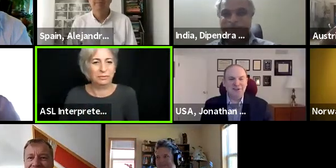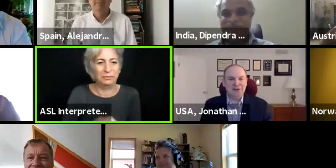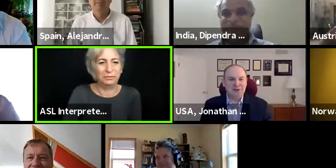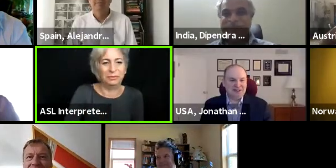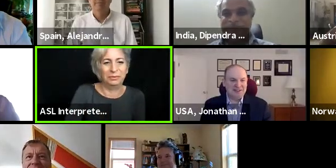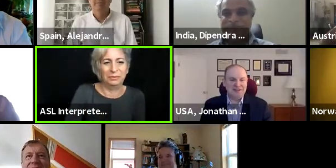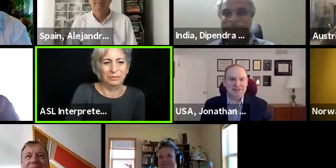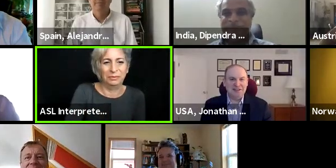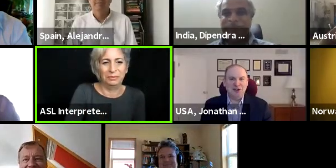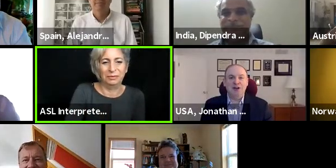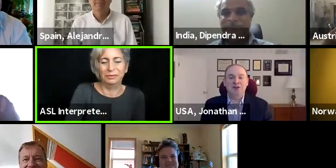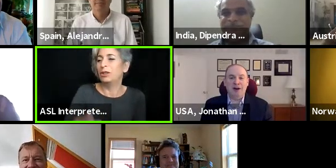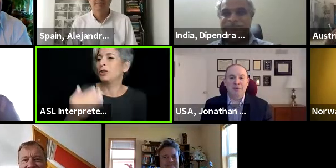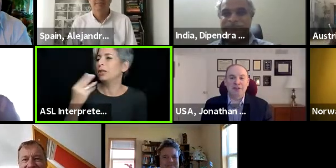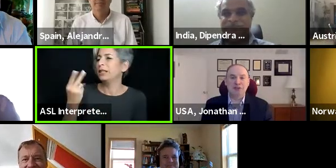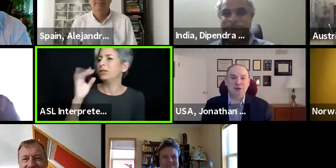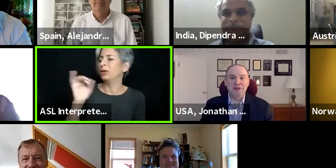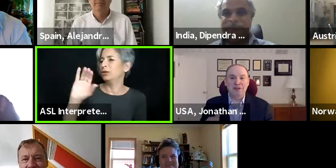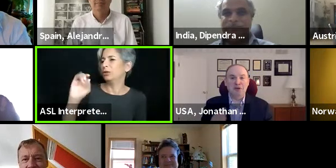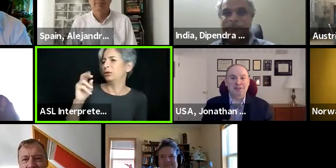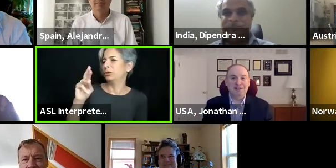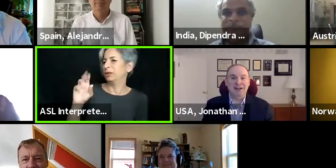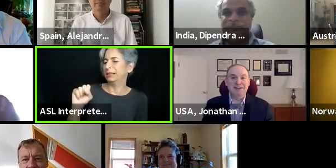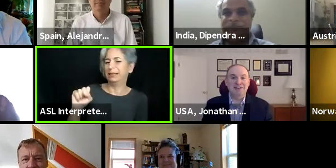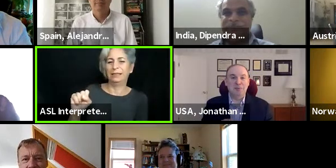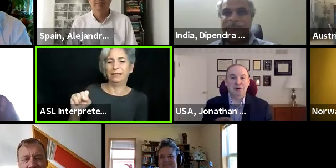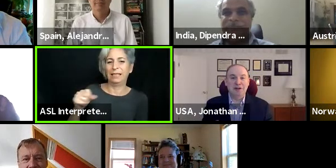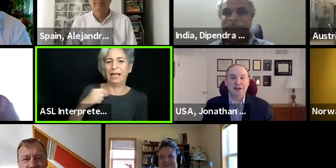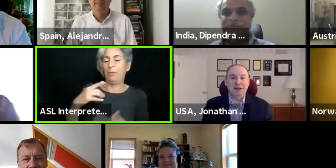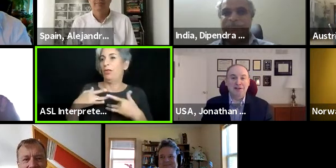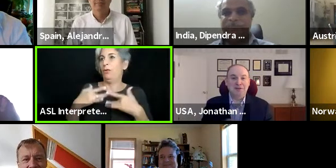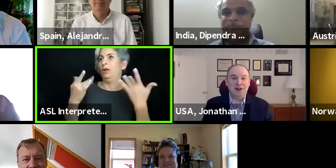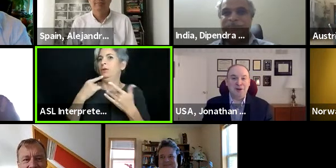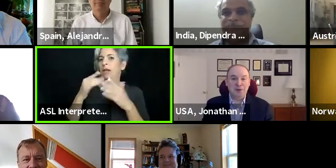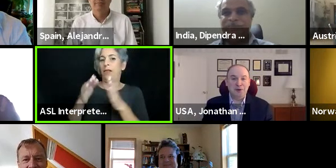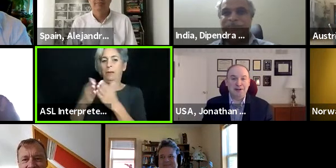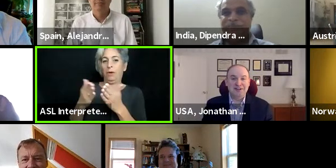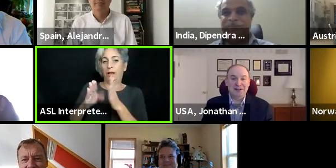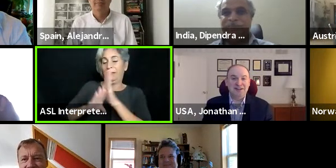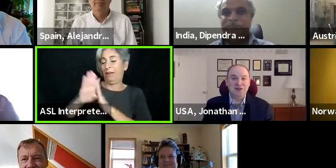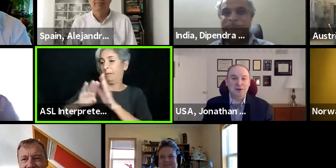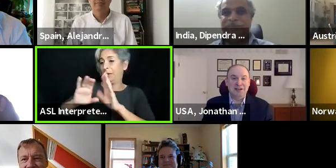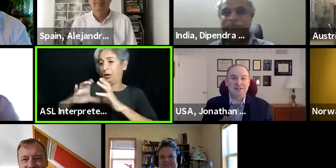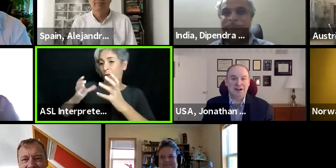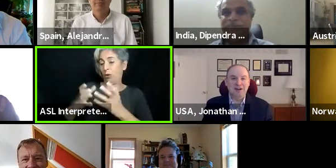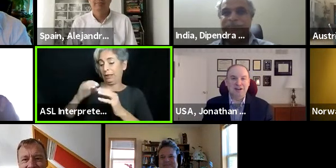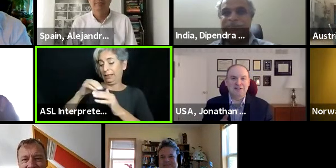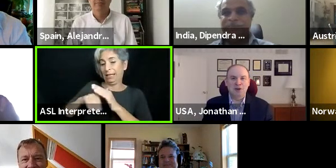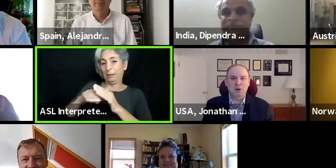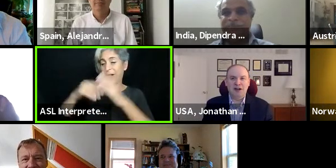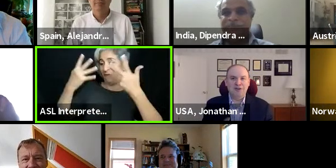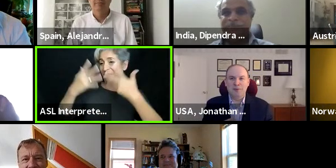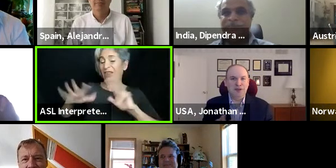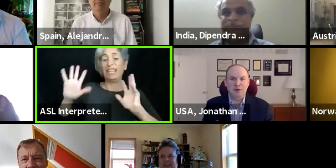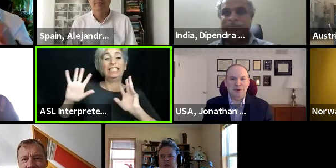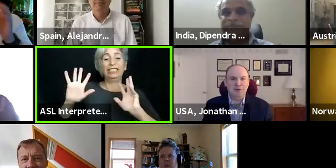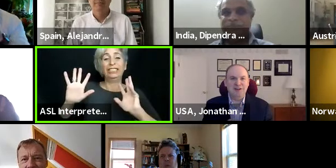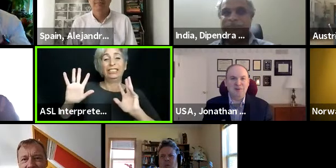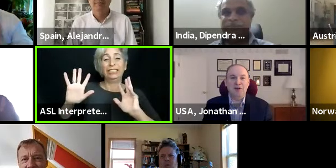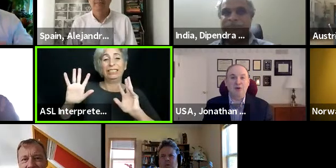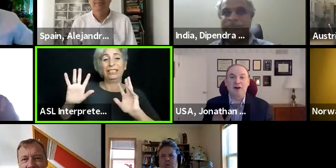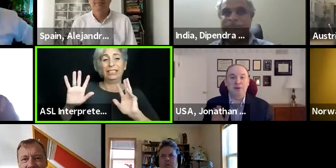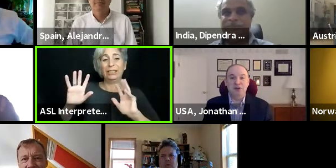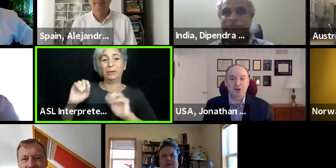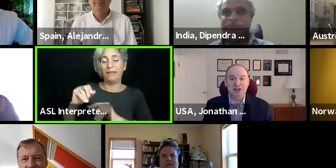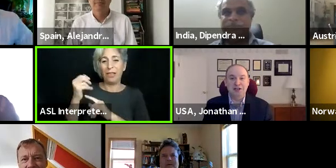Good to see you too, Chris. Also, I'm extremely thrilled to say that the book on developing worlds and accessibility is done, because otherwise there are about three people